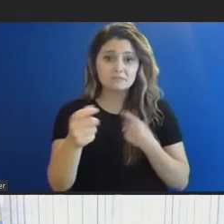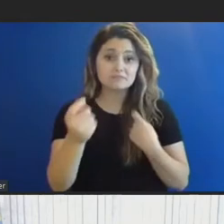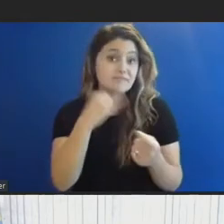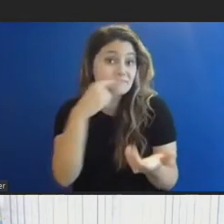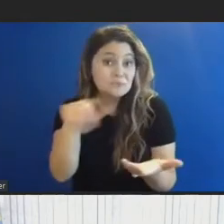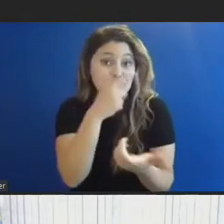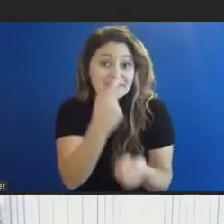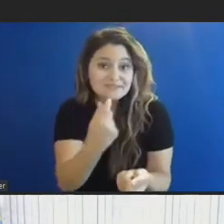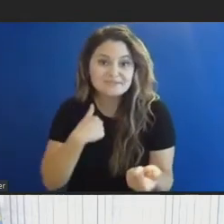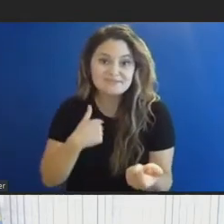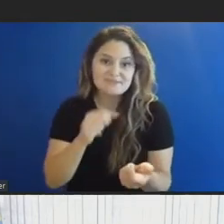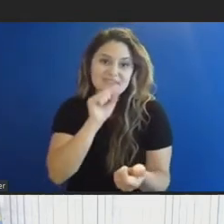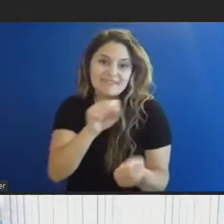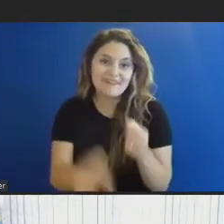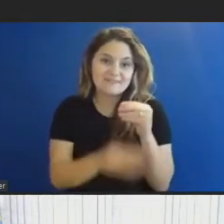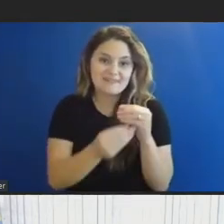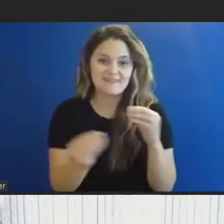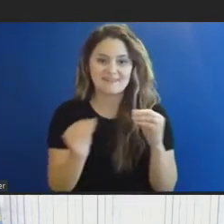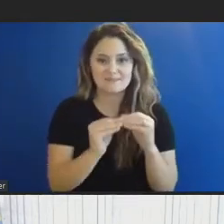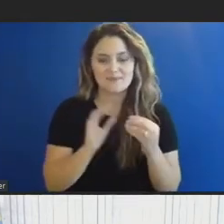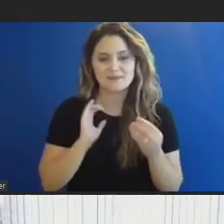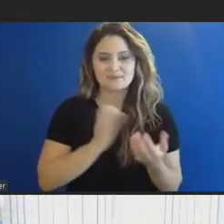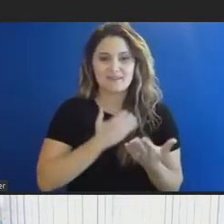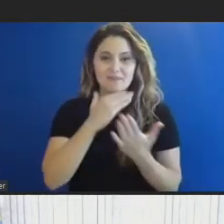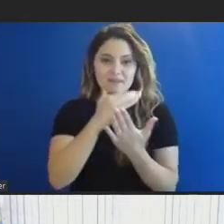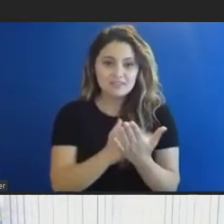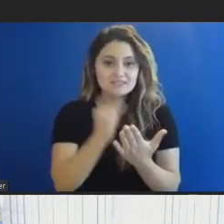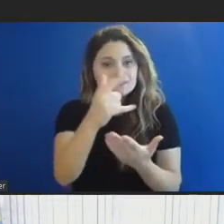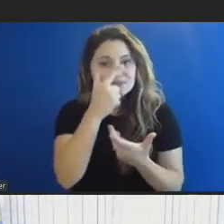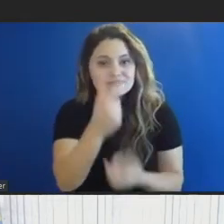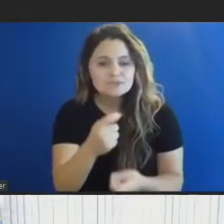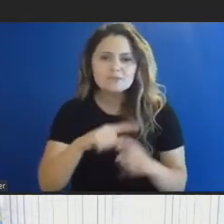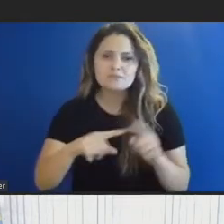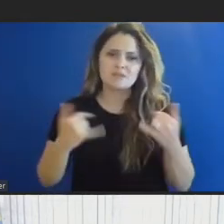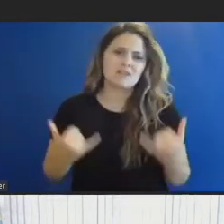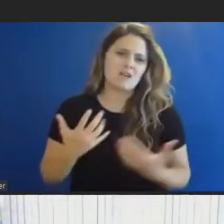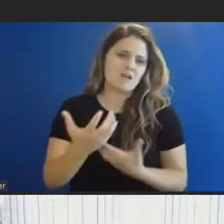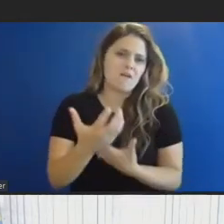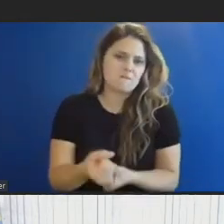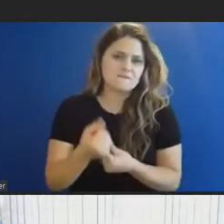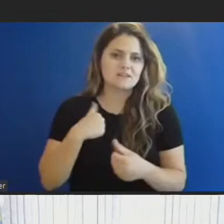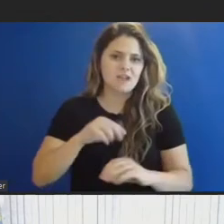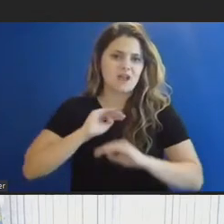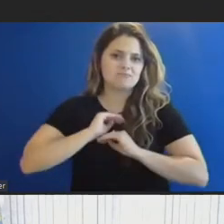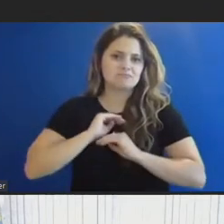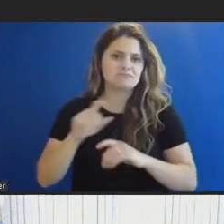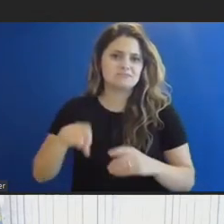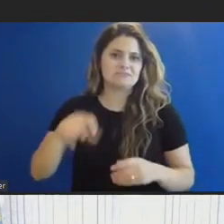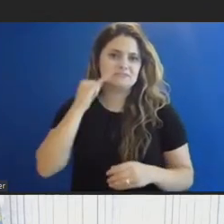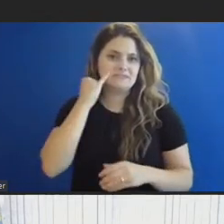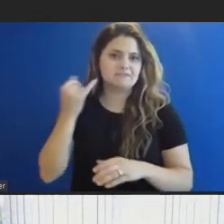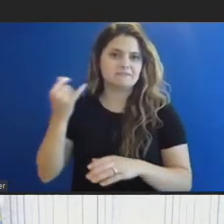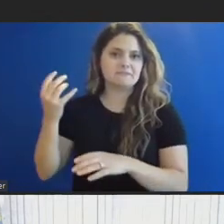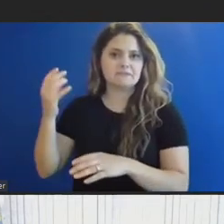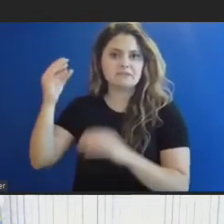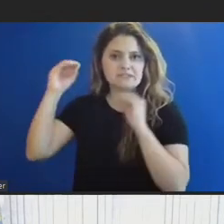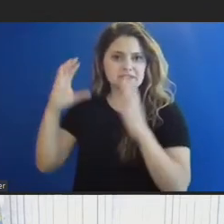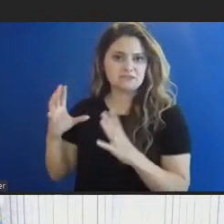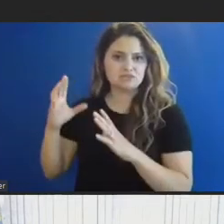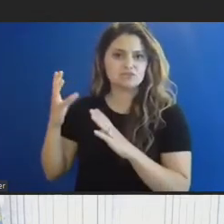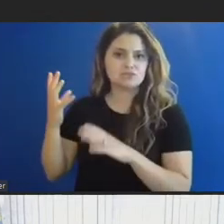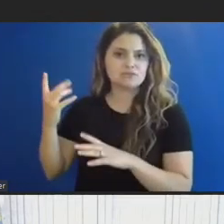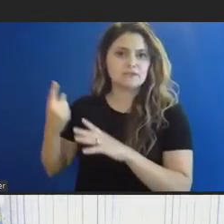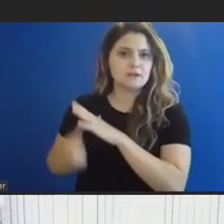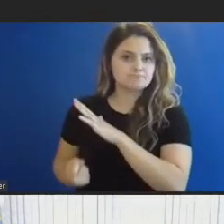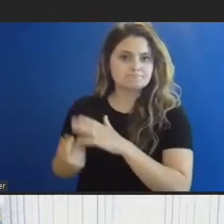we would love to add some more to our list, but we are confident right now that we can meet the needs. A little different, Lubbock